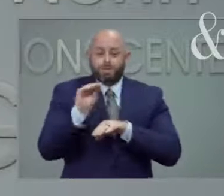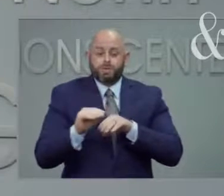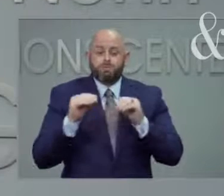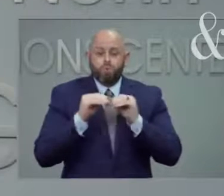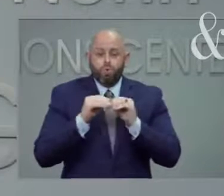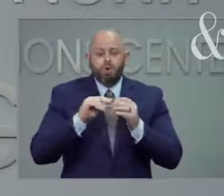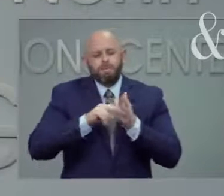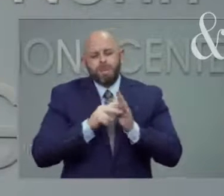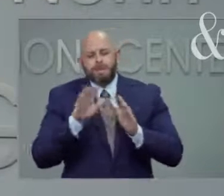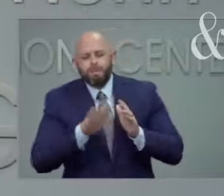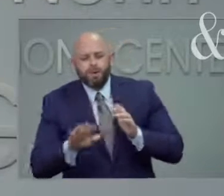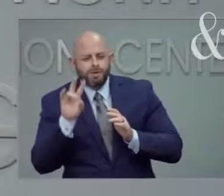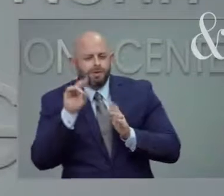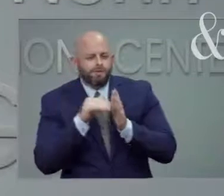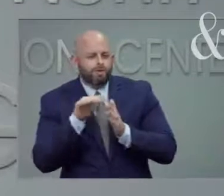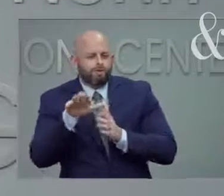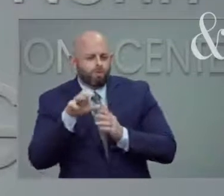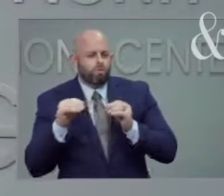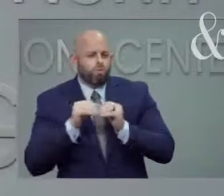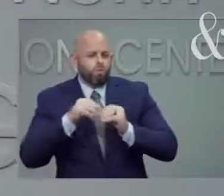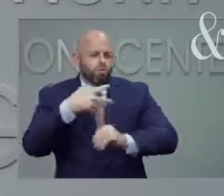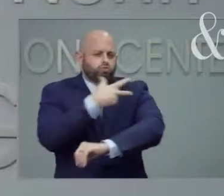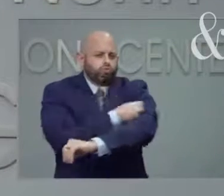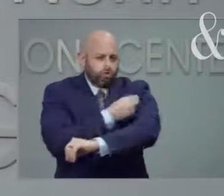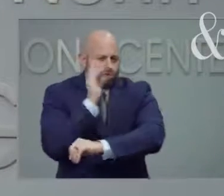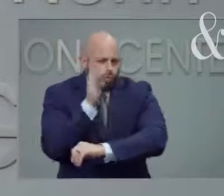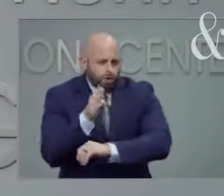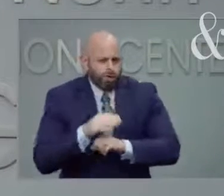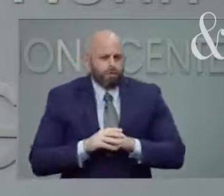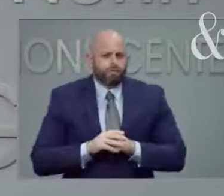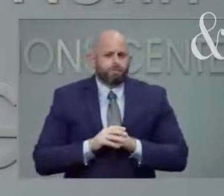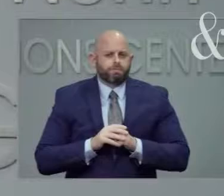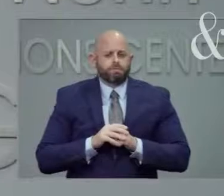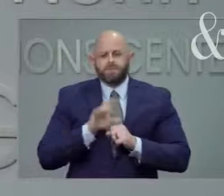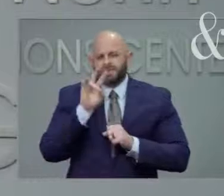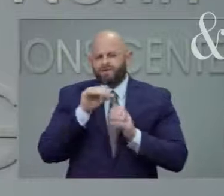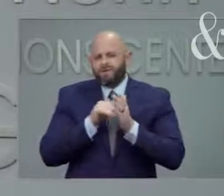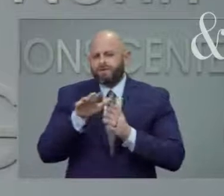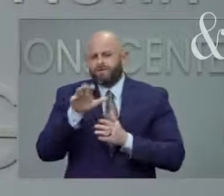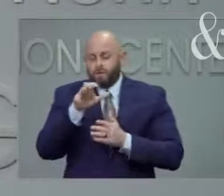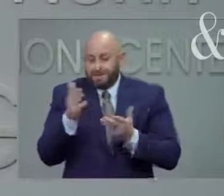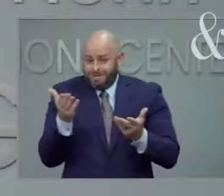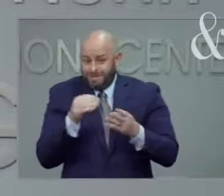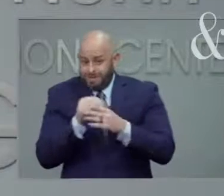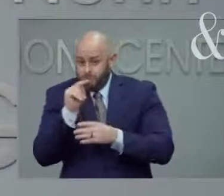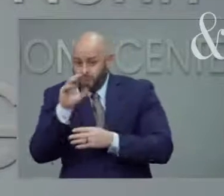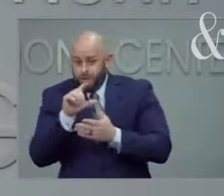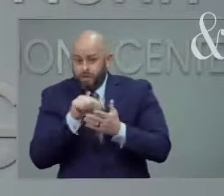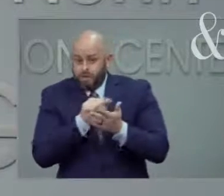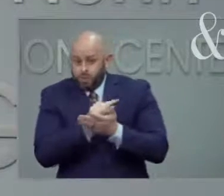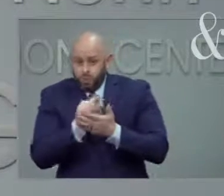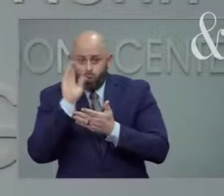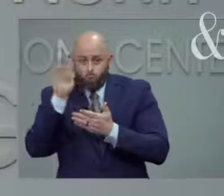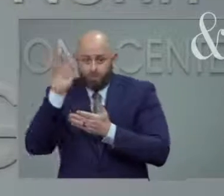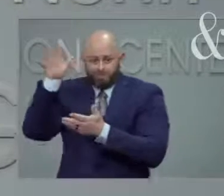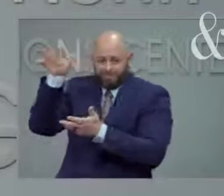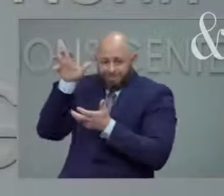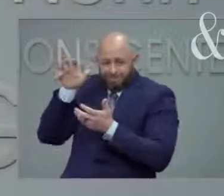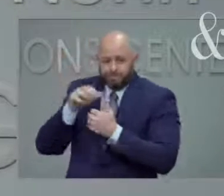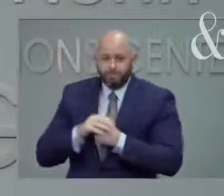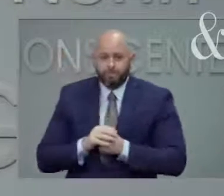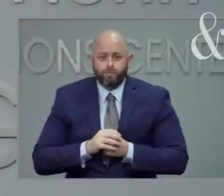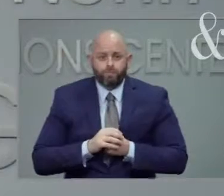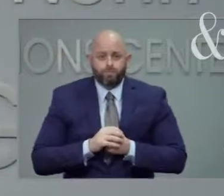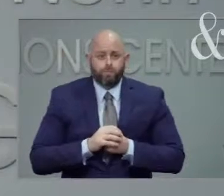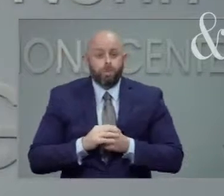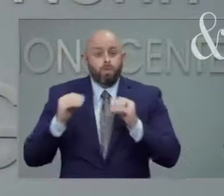amounts to about 7,500 more doses, 7,500 more doses in North Carolina this week. The more